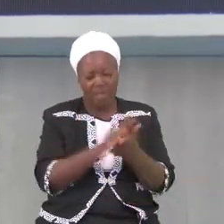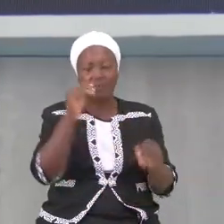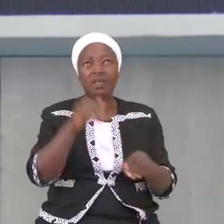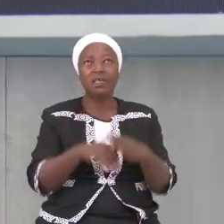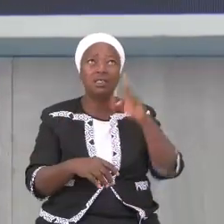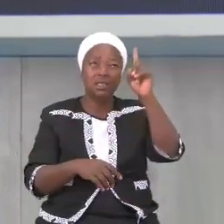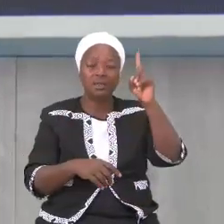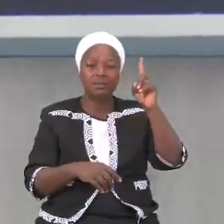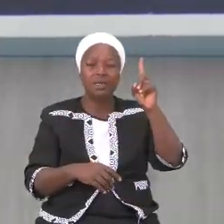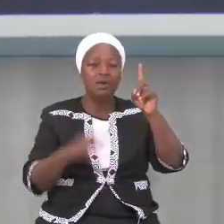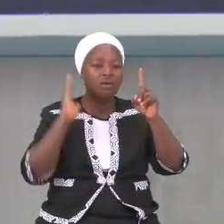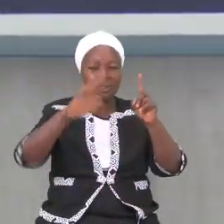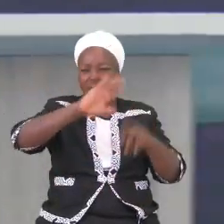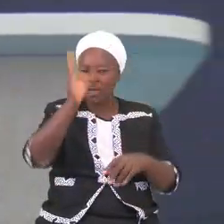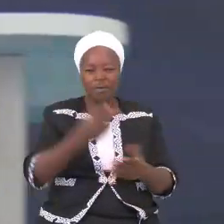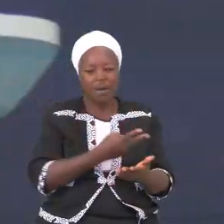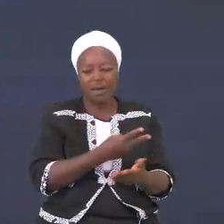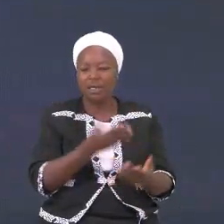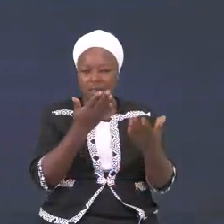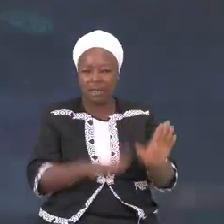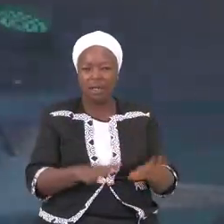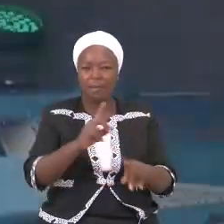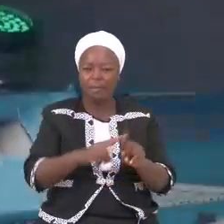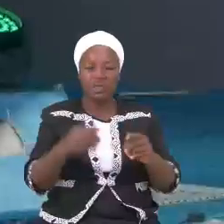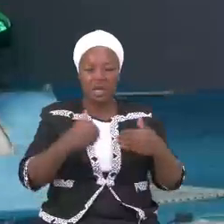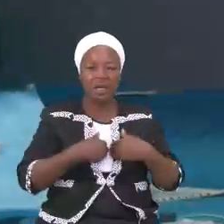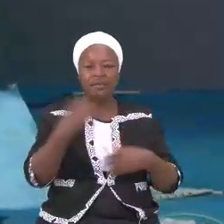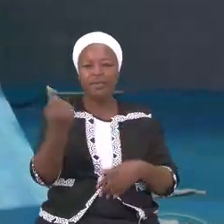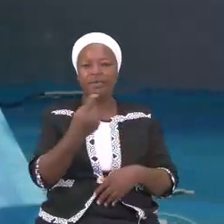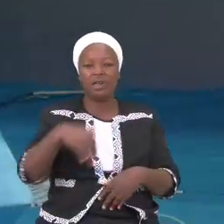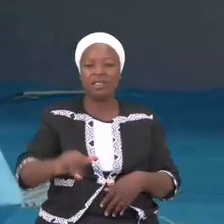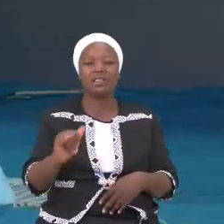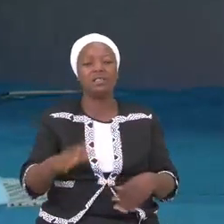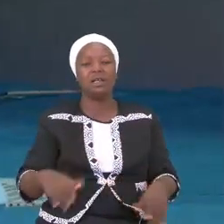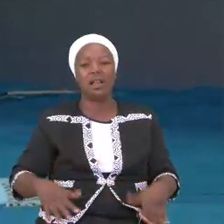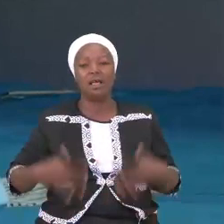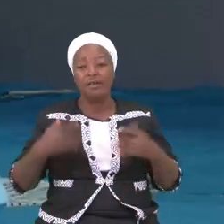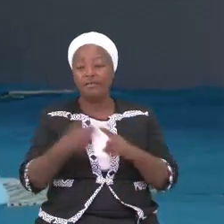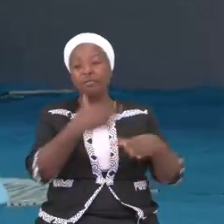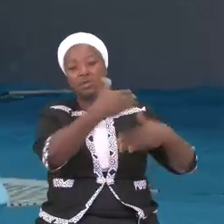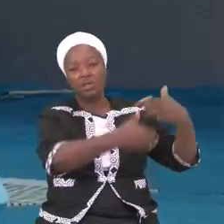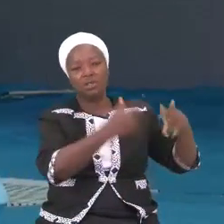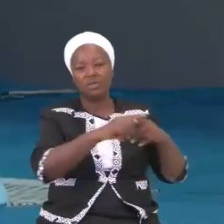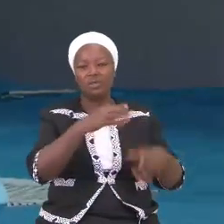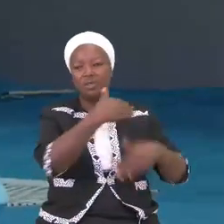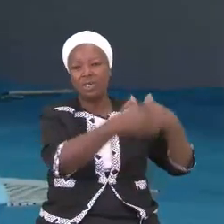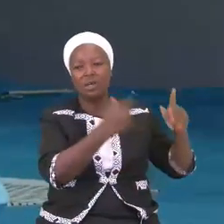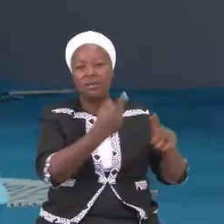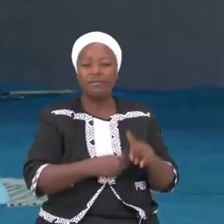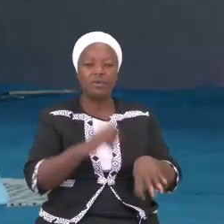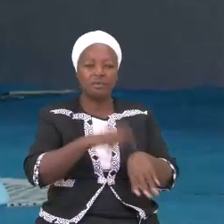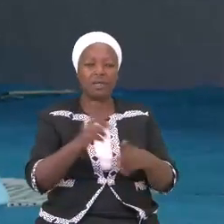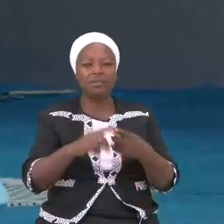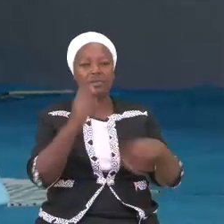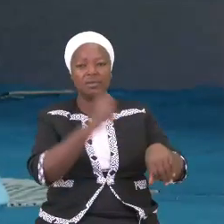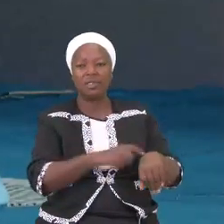have everlasting life. From generation to generation, from century to century, from year to year, from one